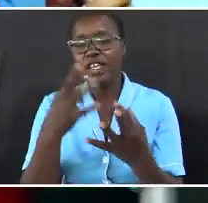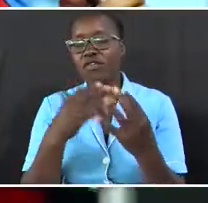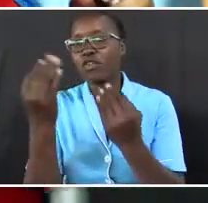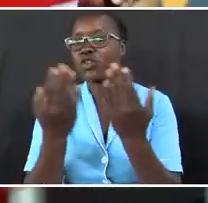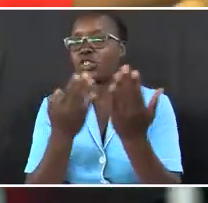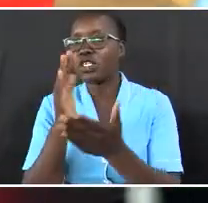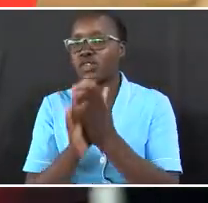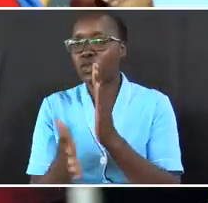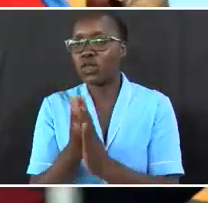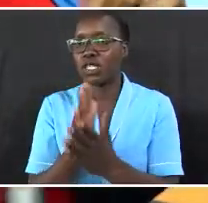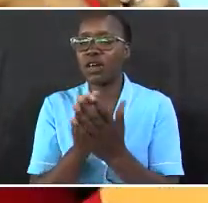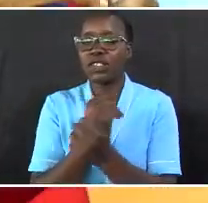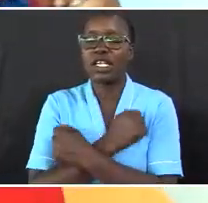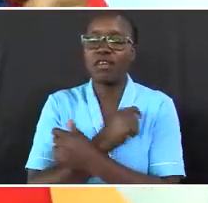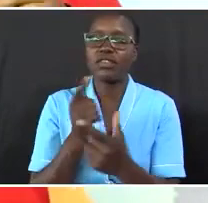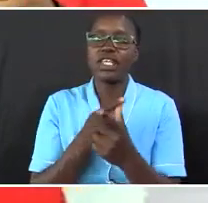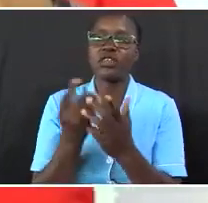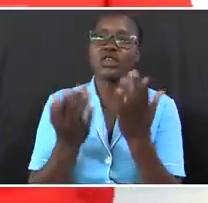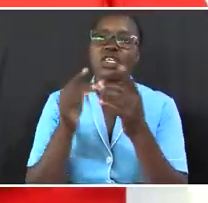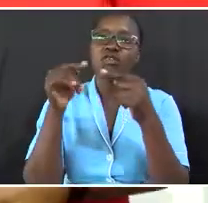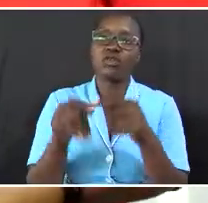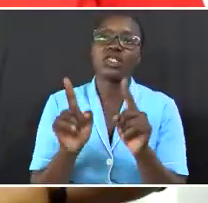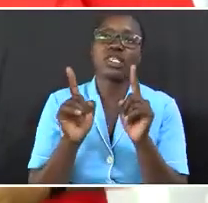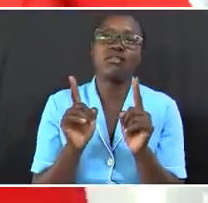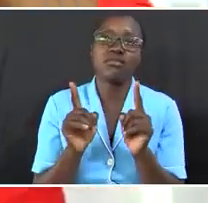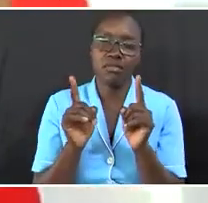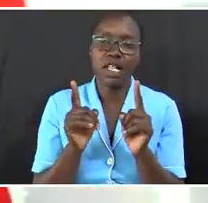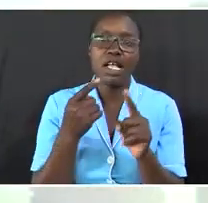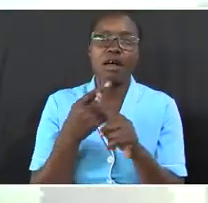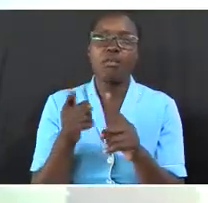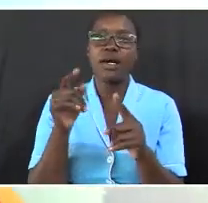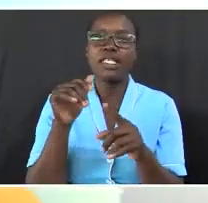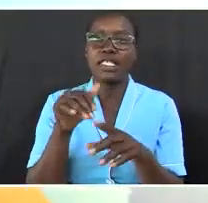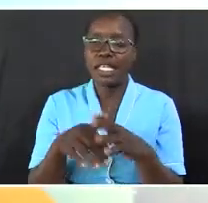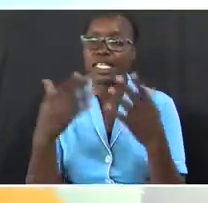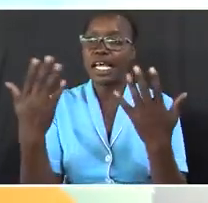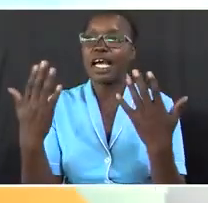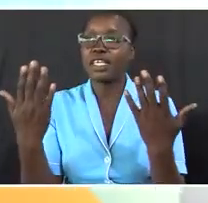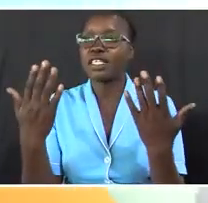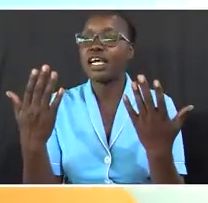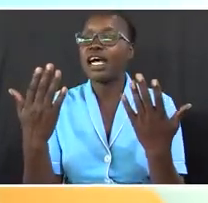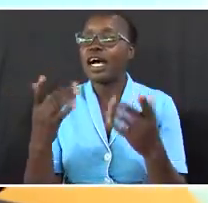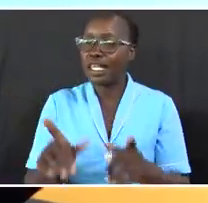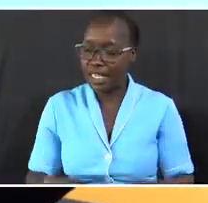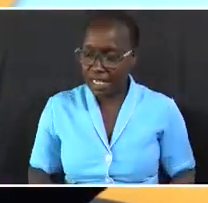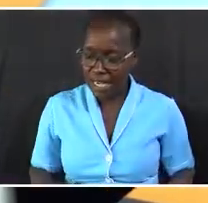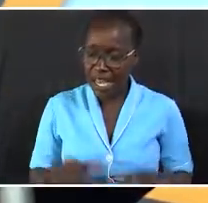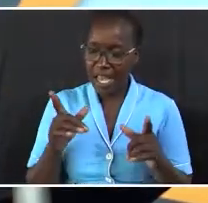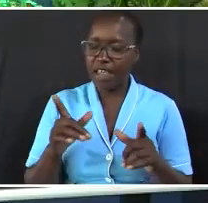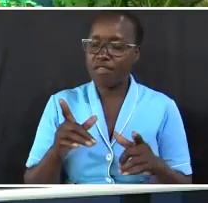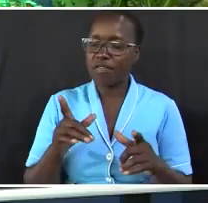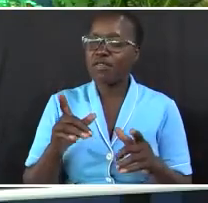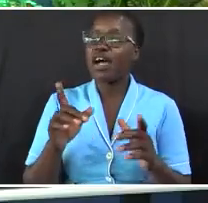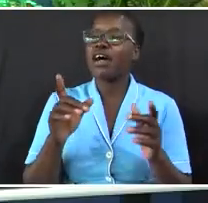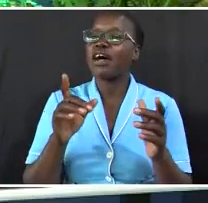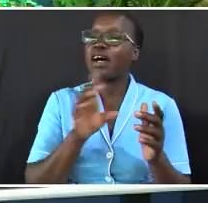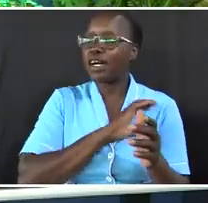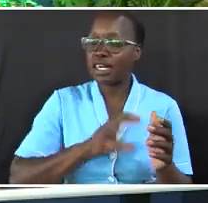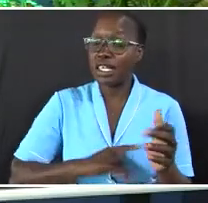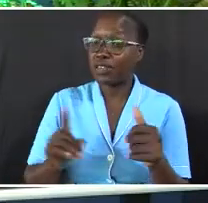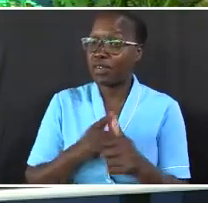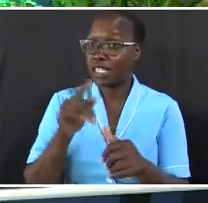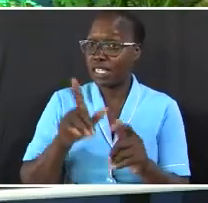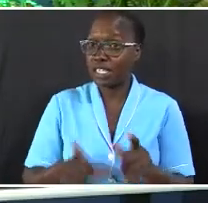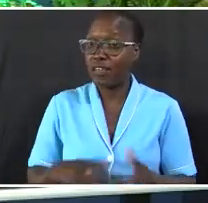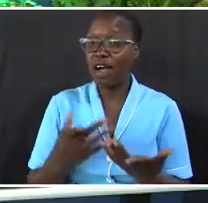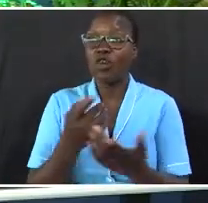without that love, you are serving yourself. But if the love of Christ has come first in your life, even the way